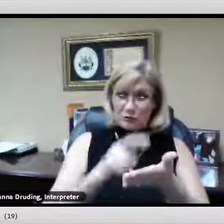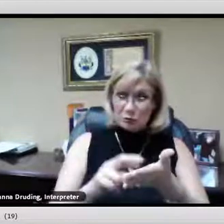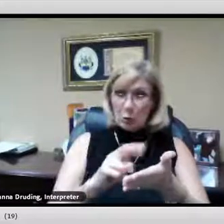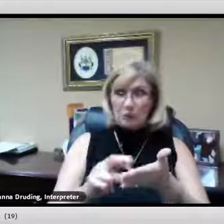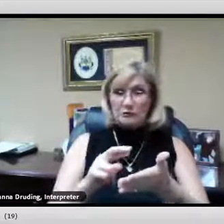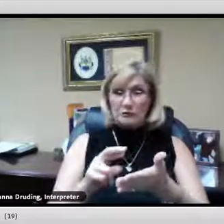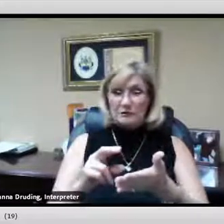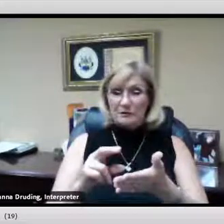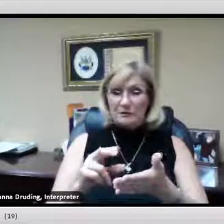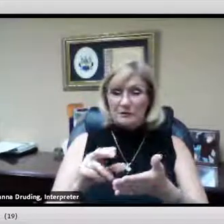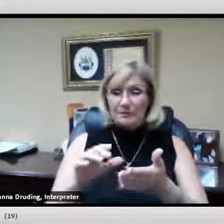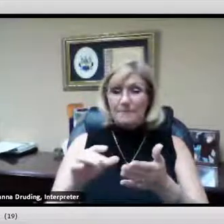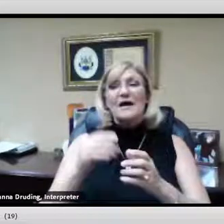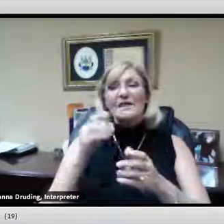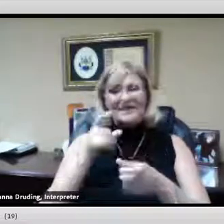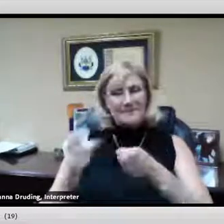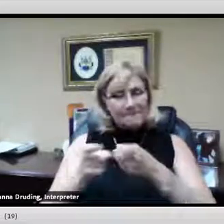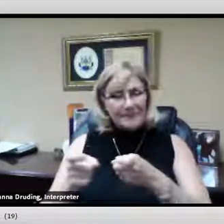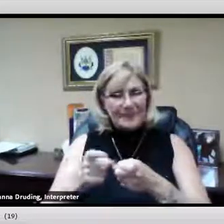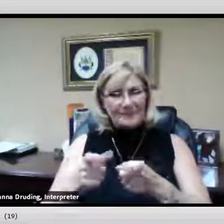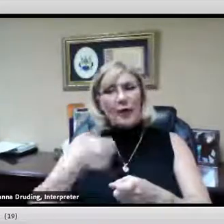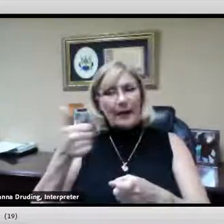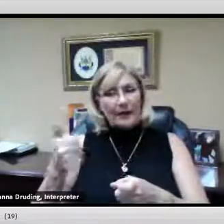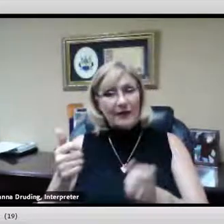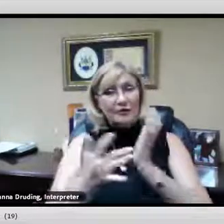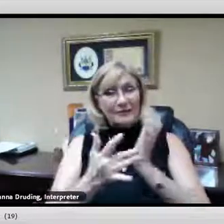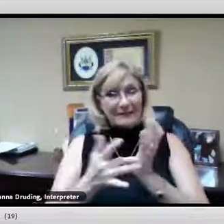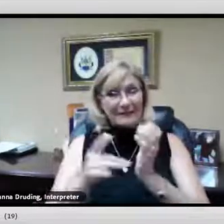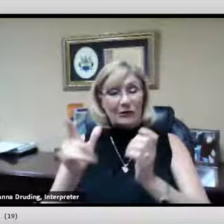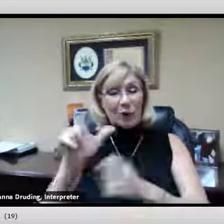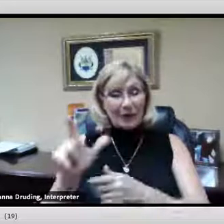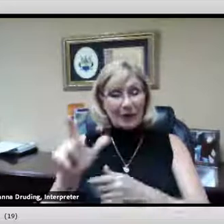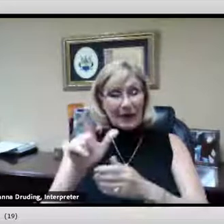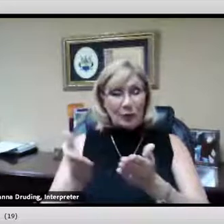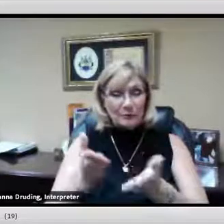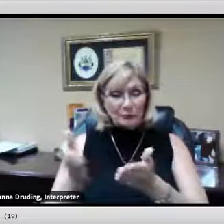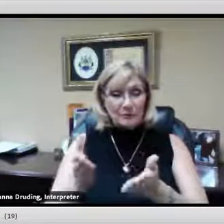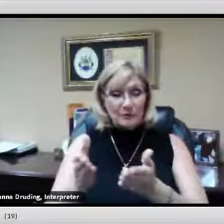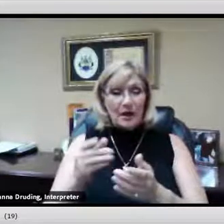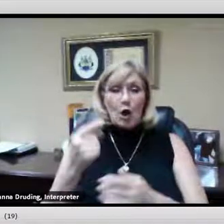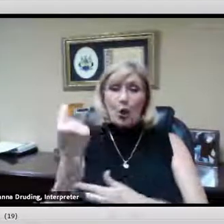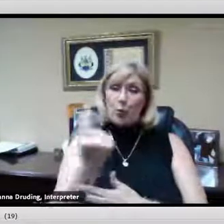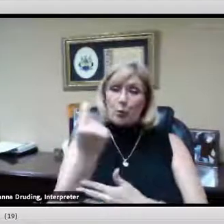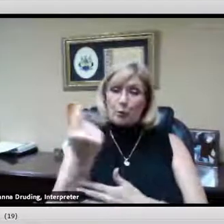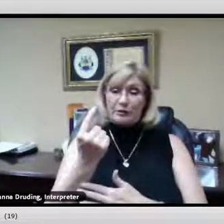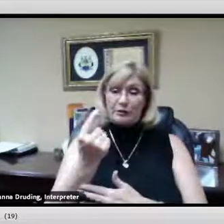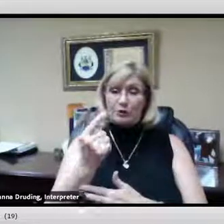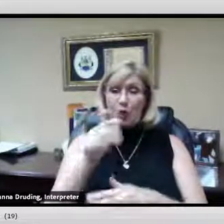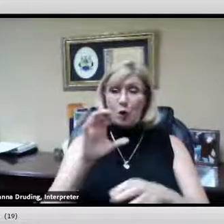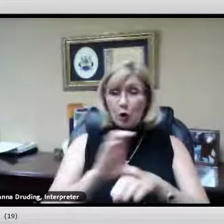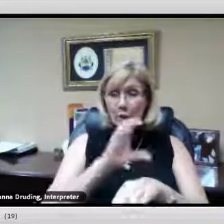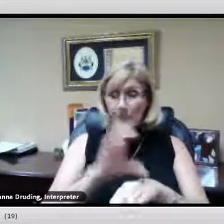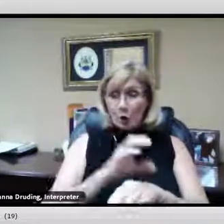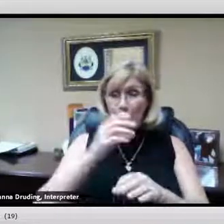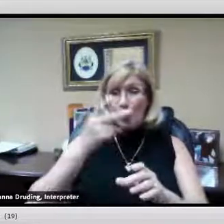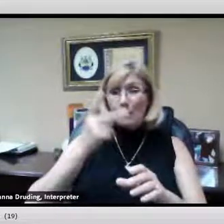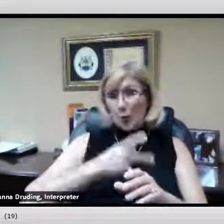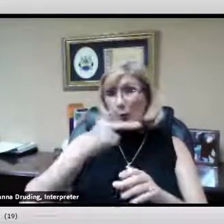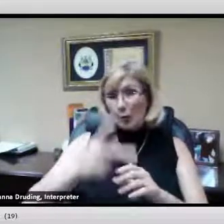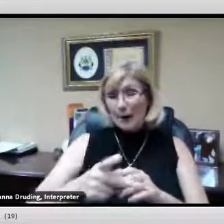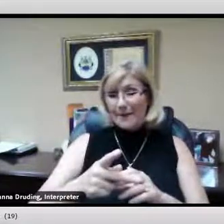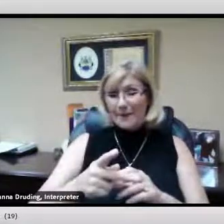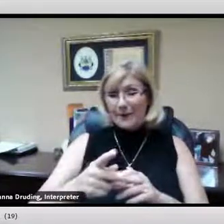another technical services librarian, although I am involved in it. Original computer programming, I simply haven't had to